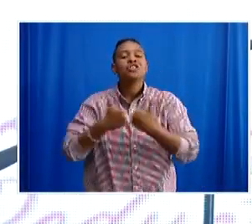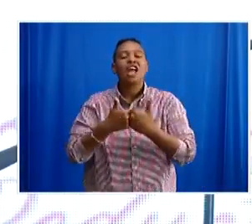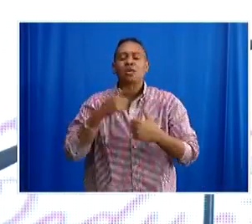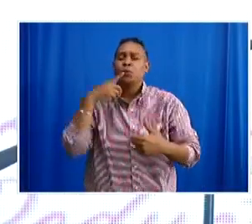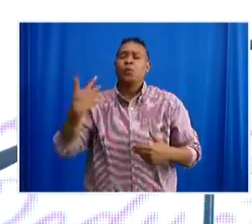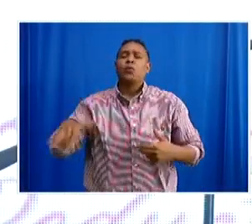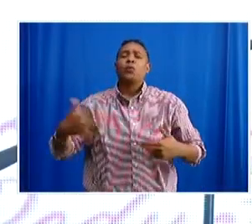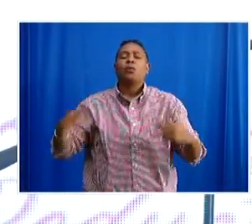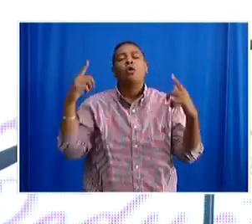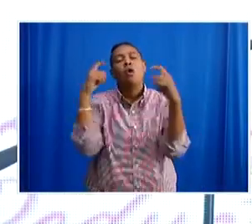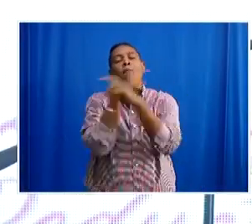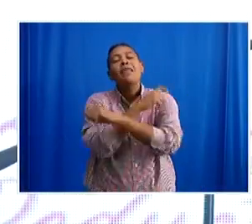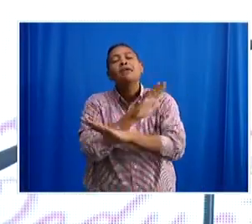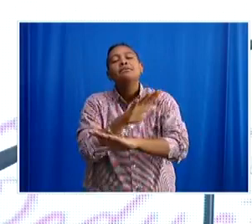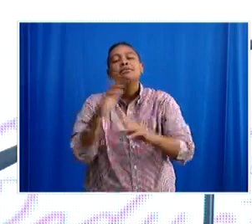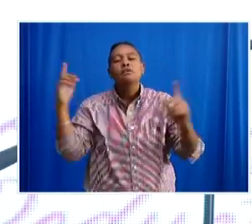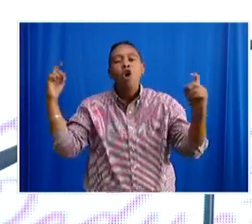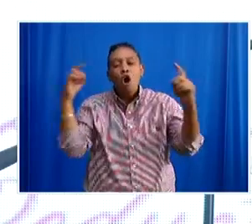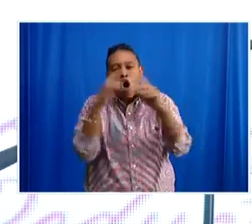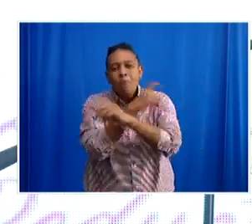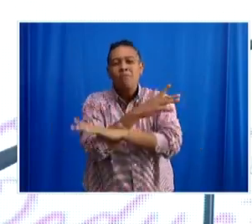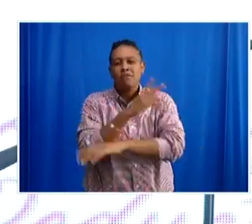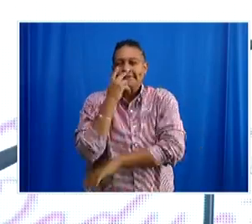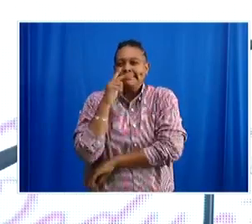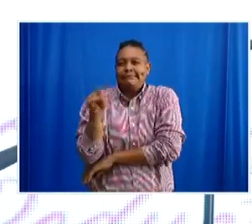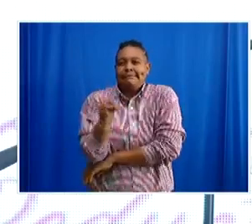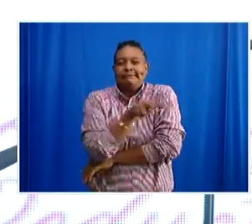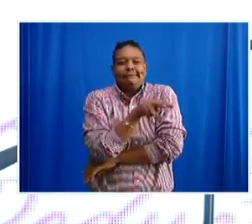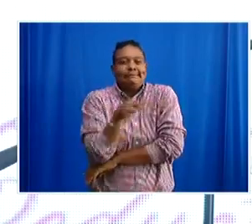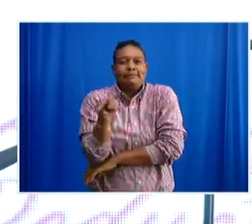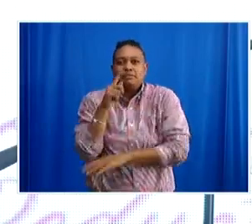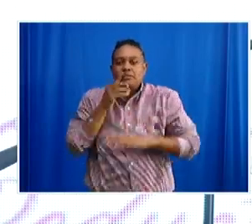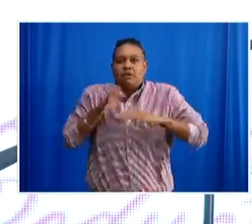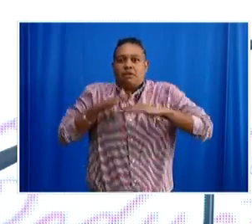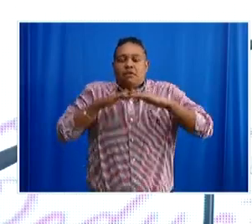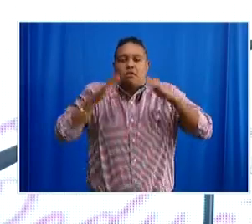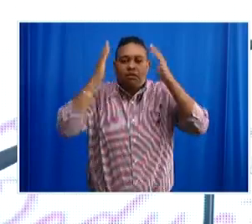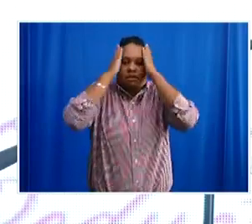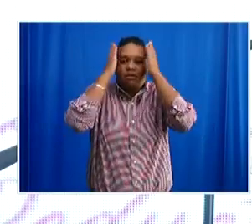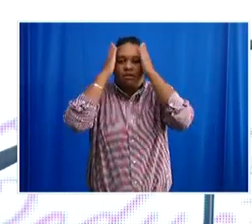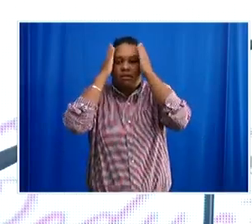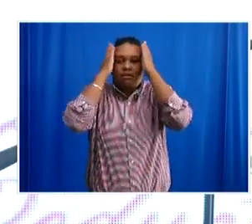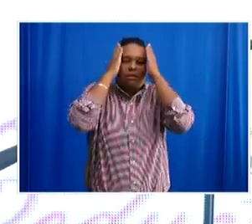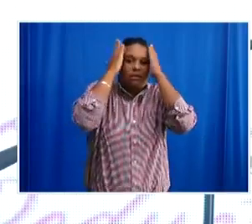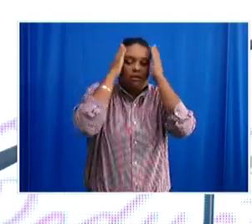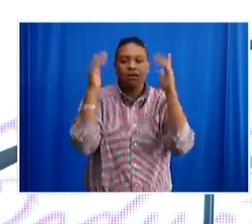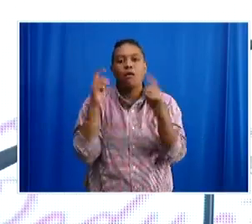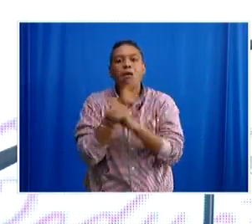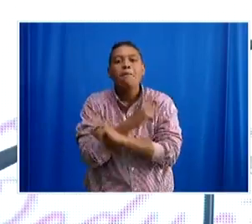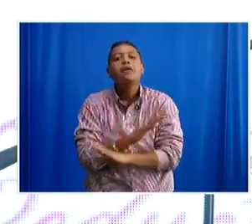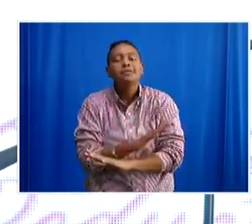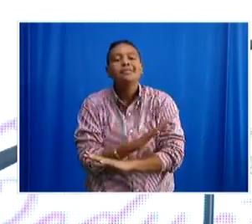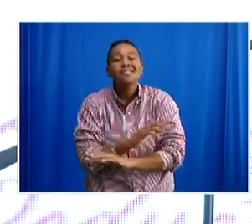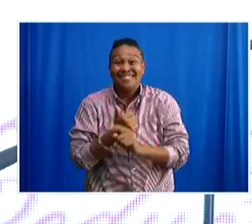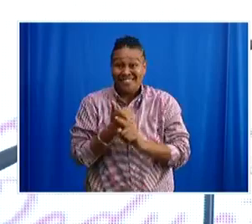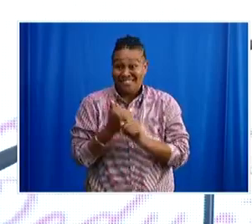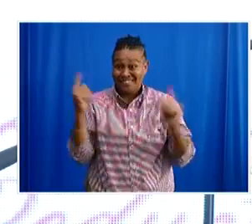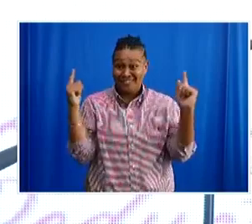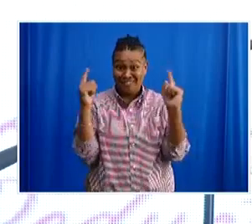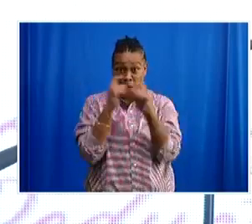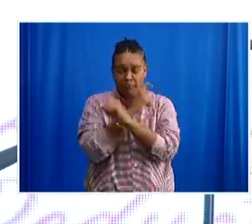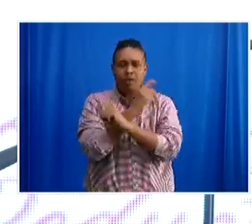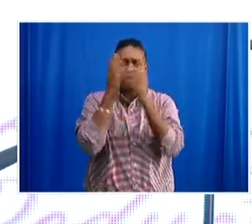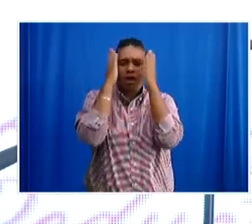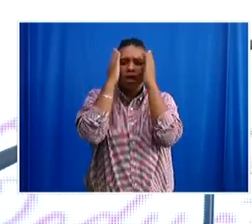complex. They're complex in nature, increasingly complex. And the